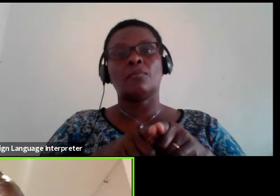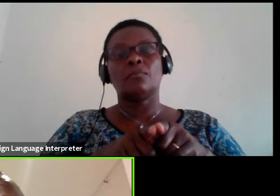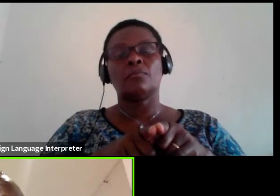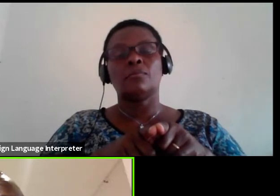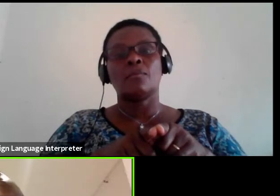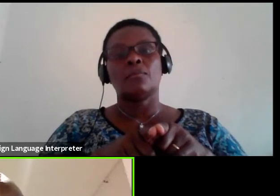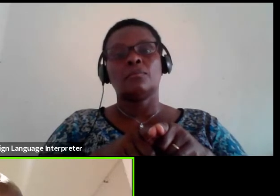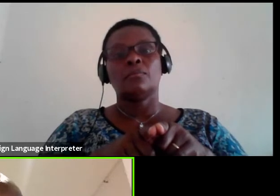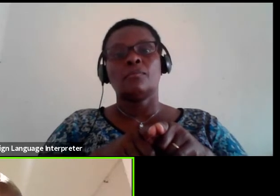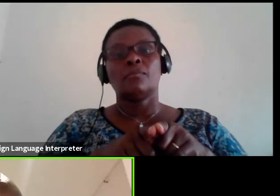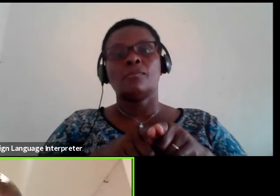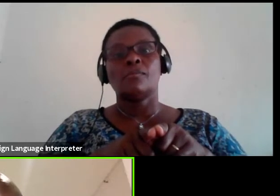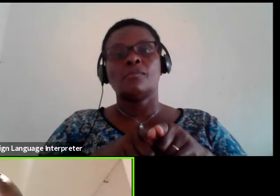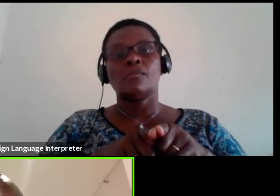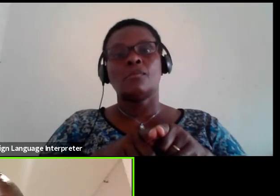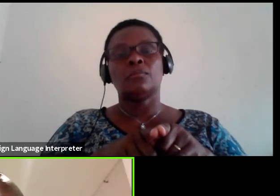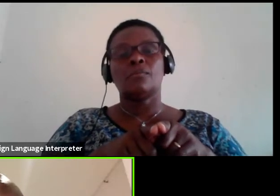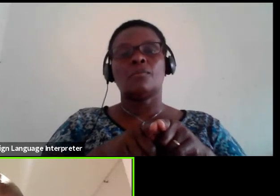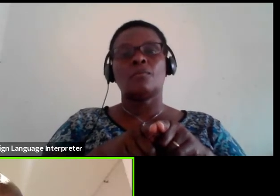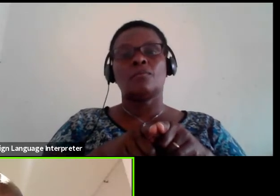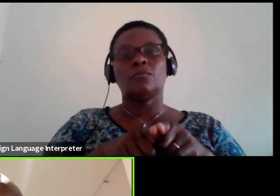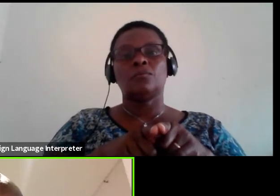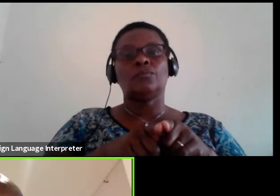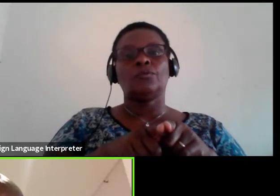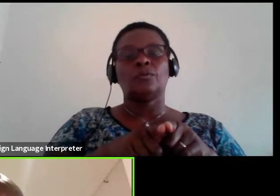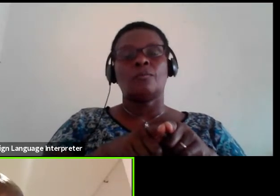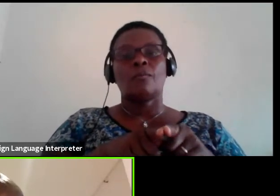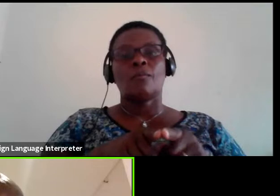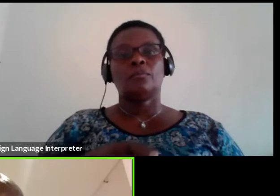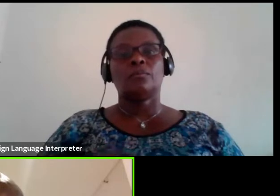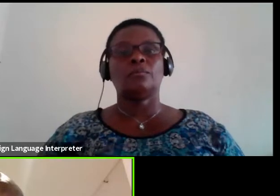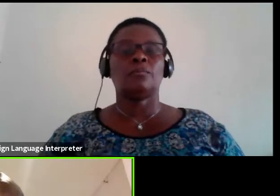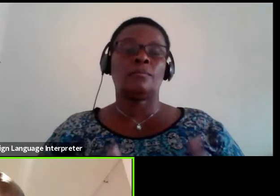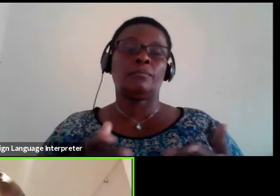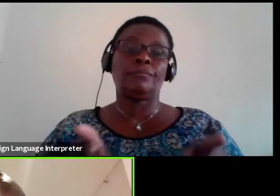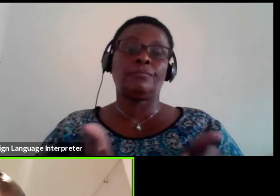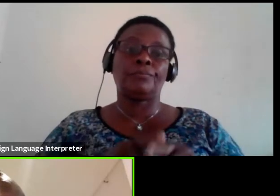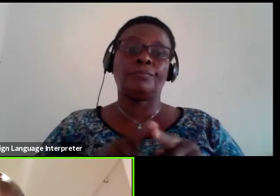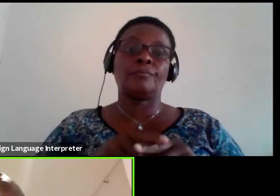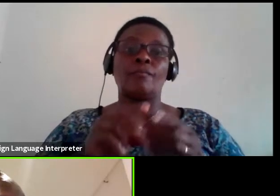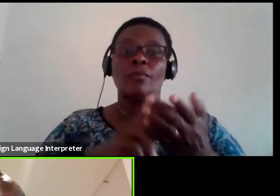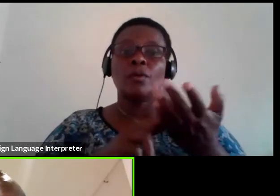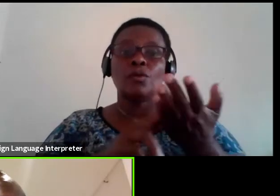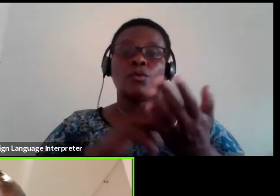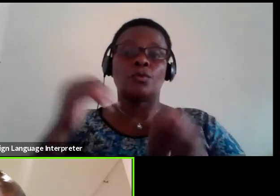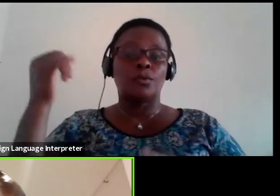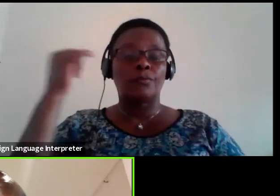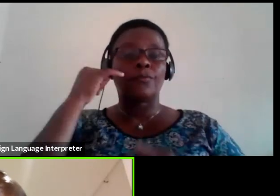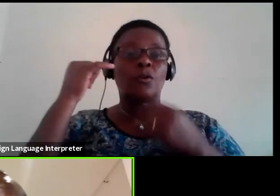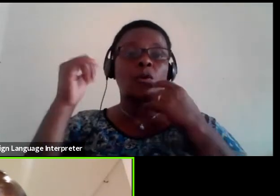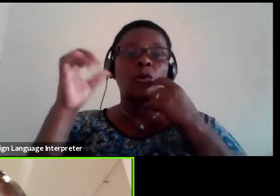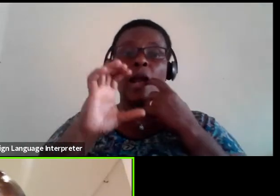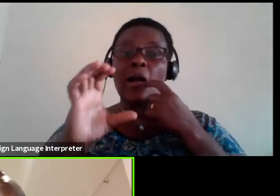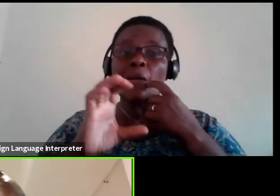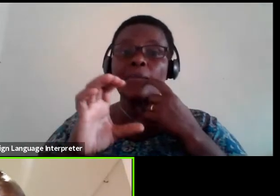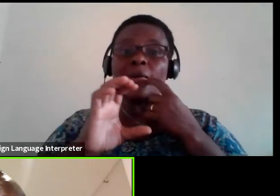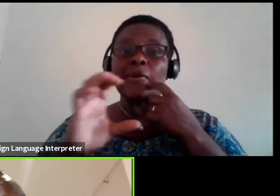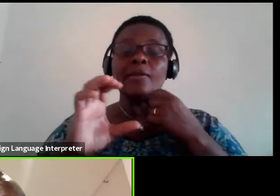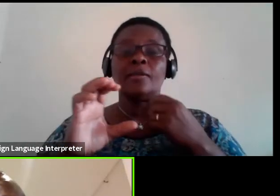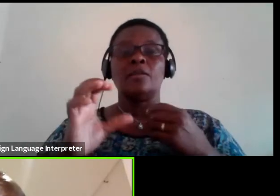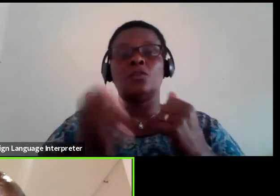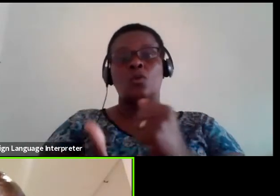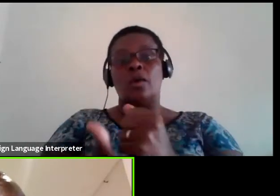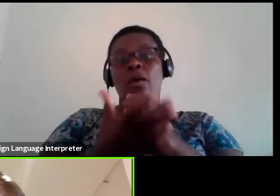companies to facilitate the interception of communication. This includes by requiring them to install specific devices